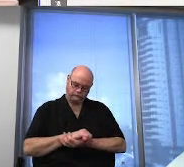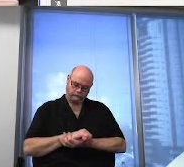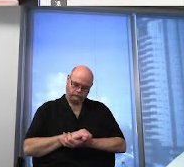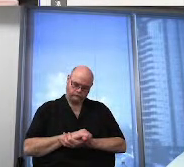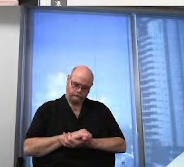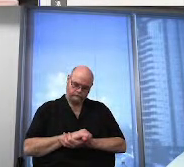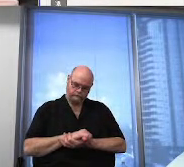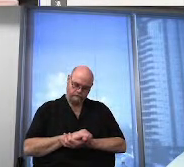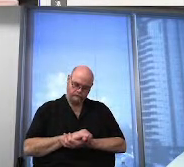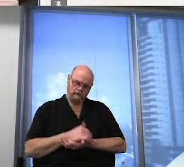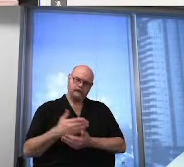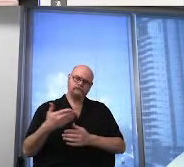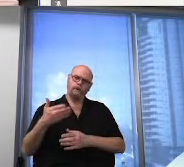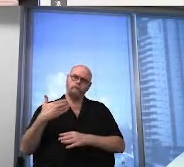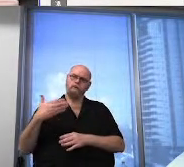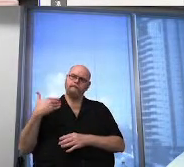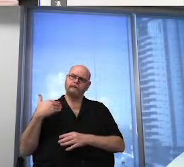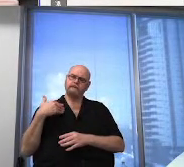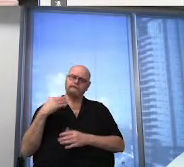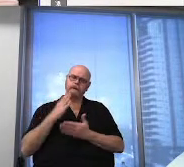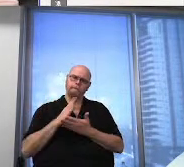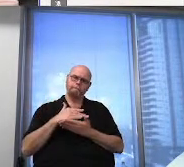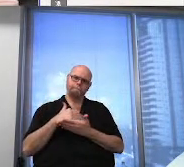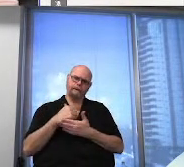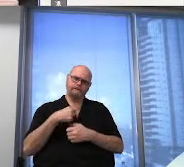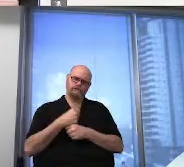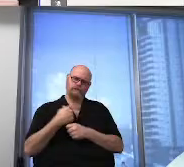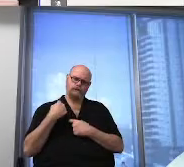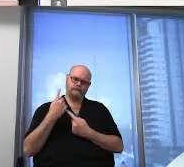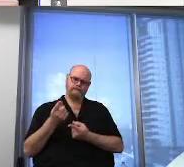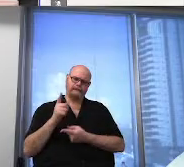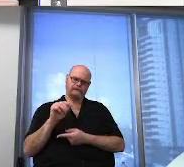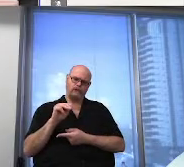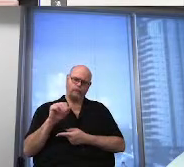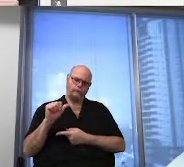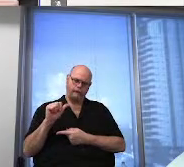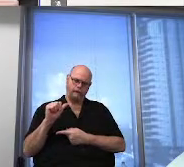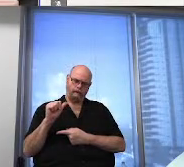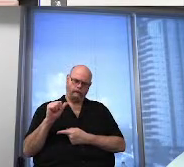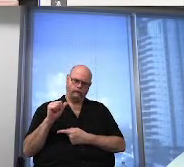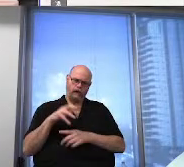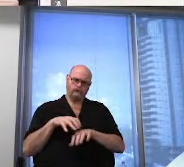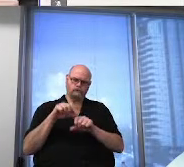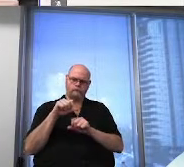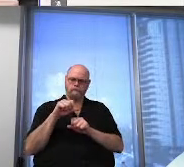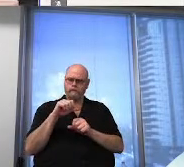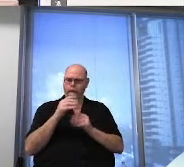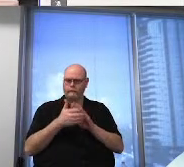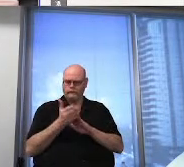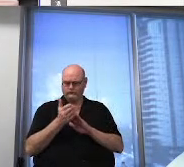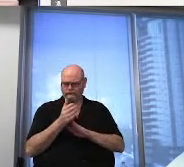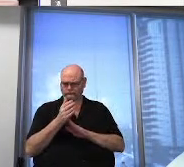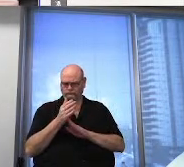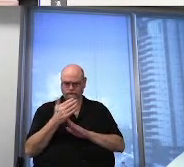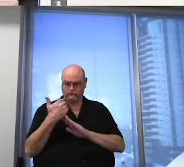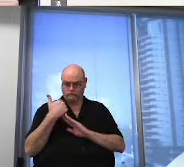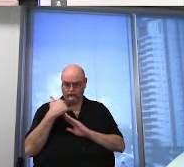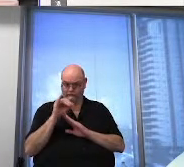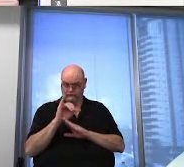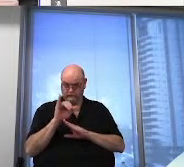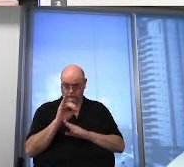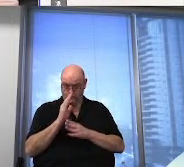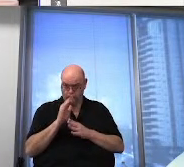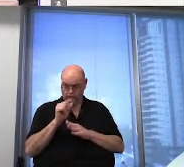Yeah, for the previous budget years, since Luma has assumed operations, I guess the question is, did you